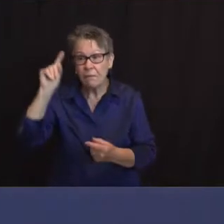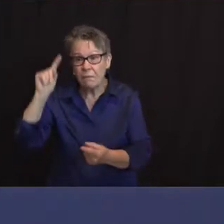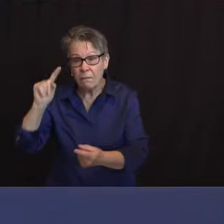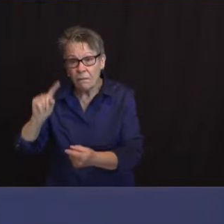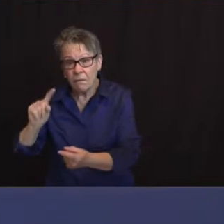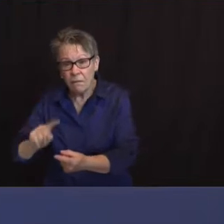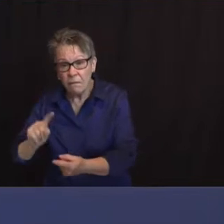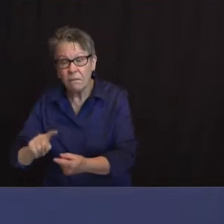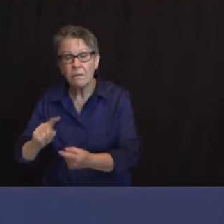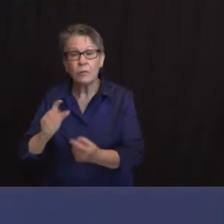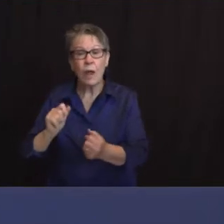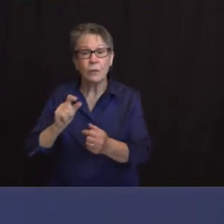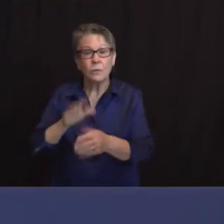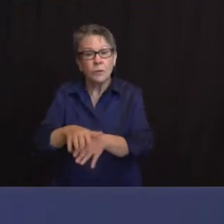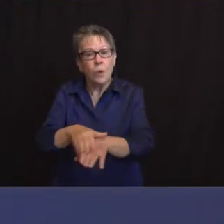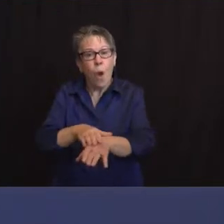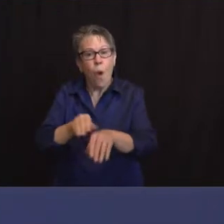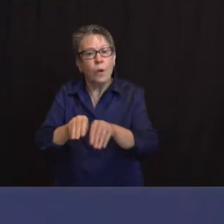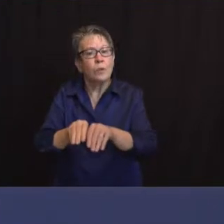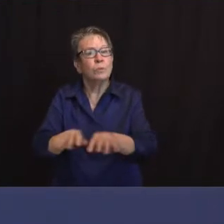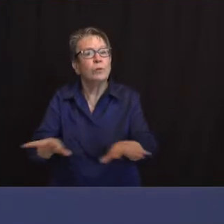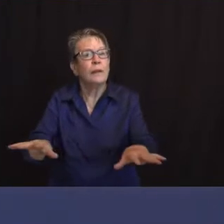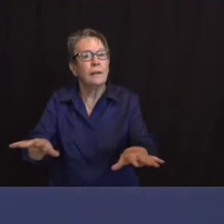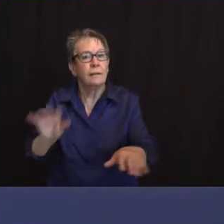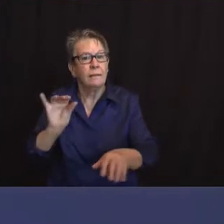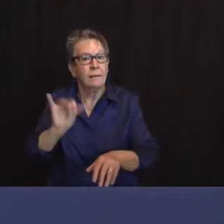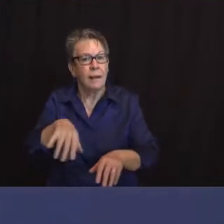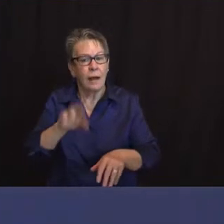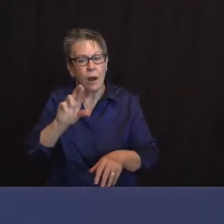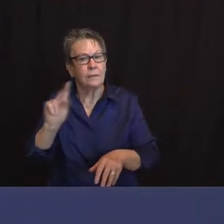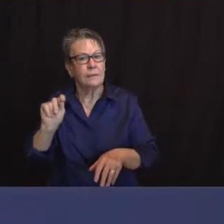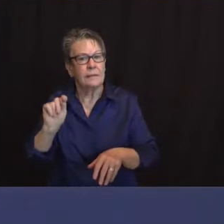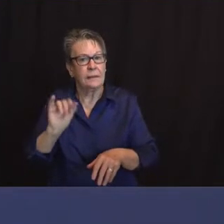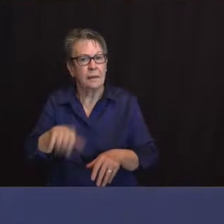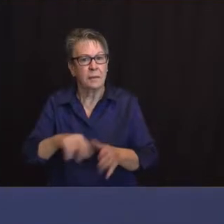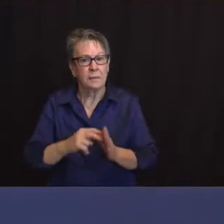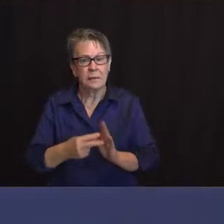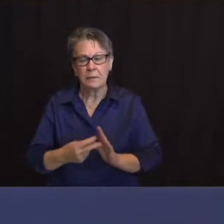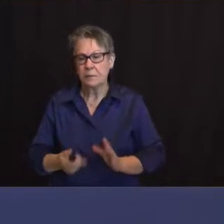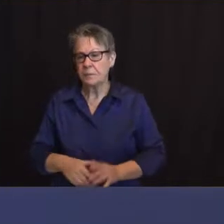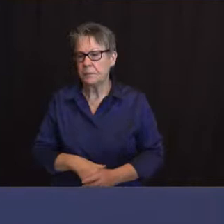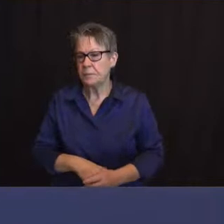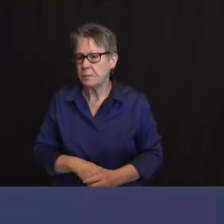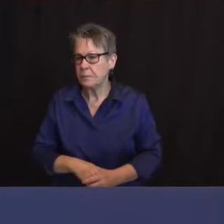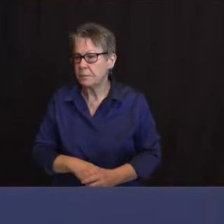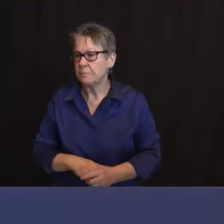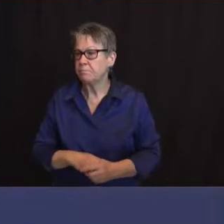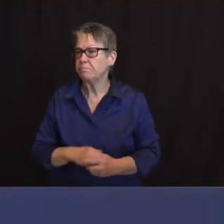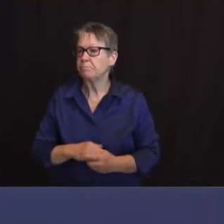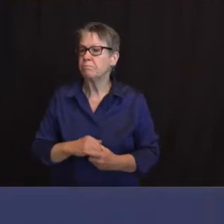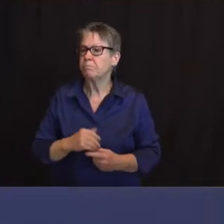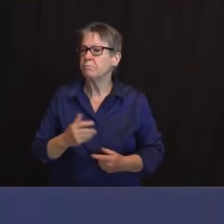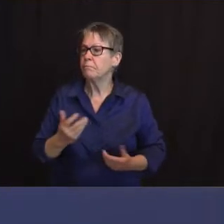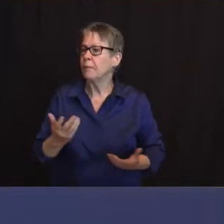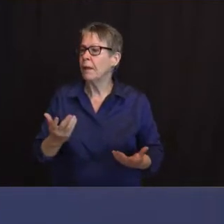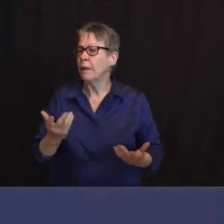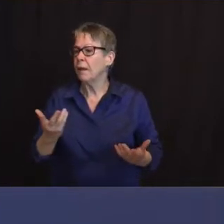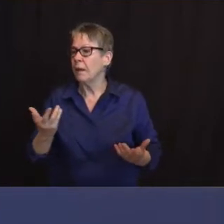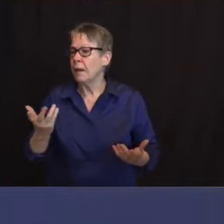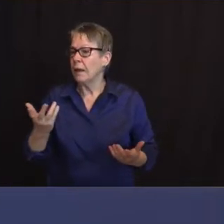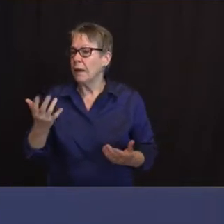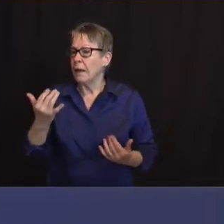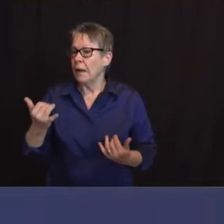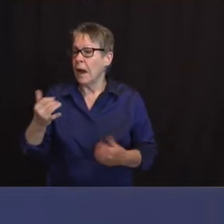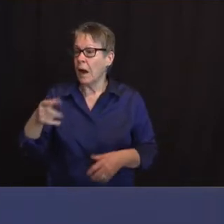and all the other stuff we have to do. Listen, first of all, I will say this. The second game Saturday night, top 3, top 5,